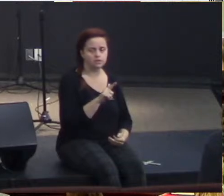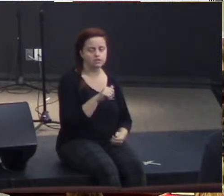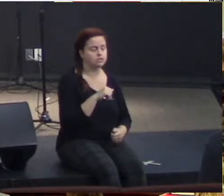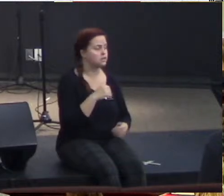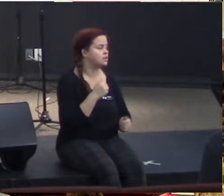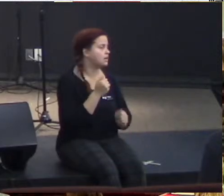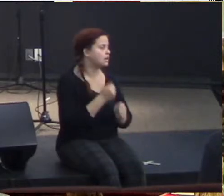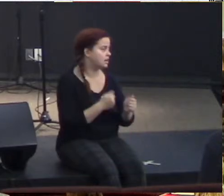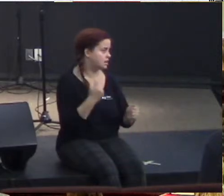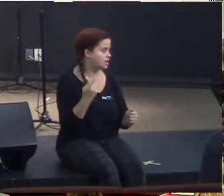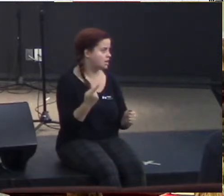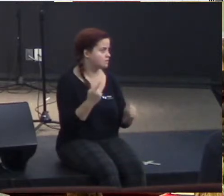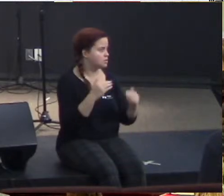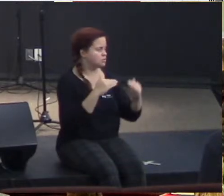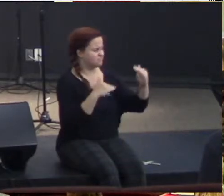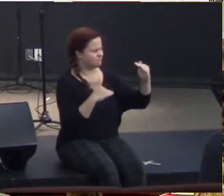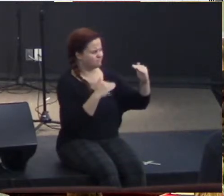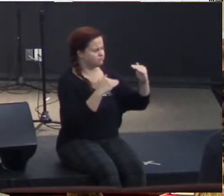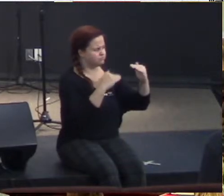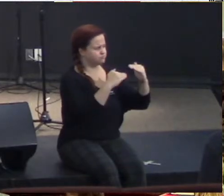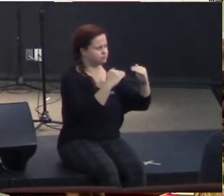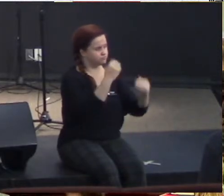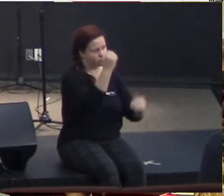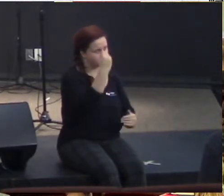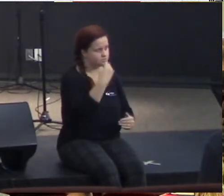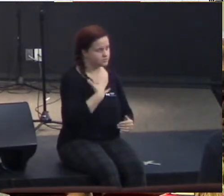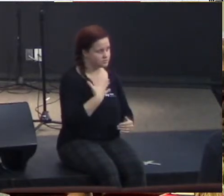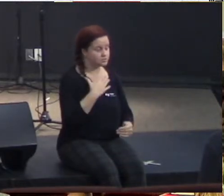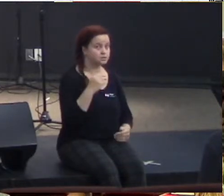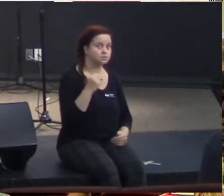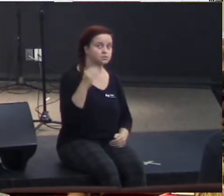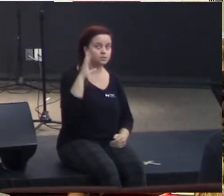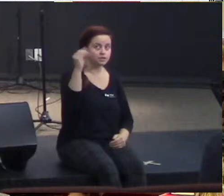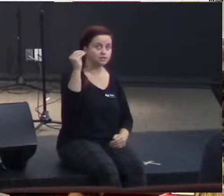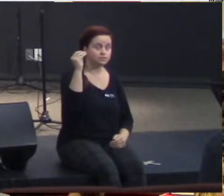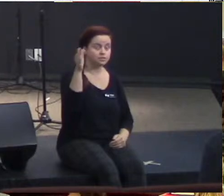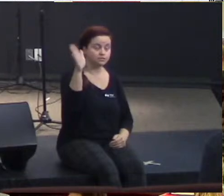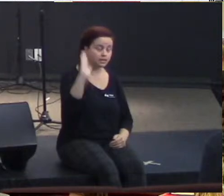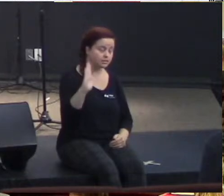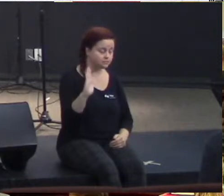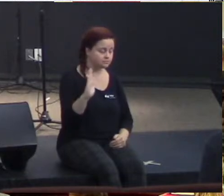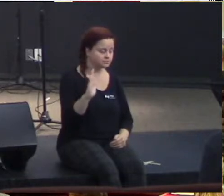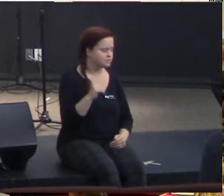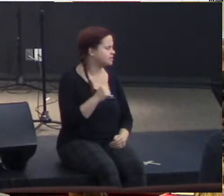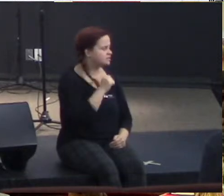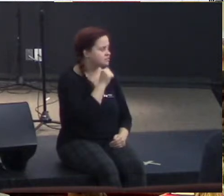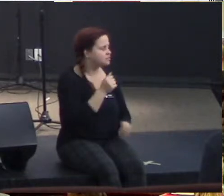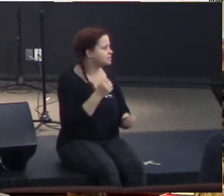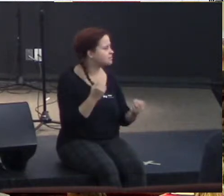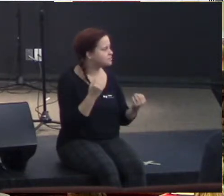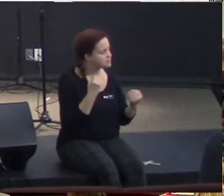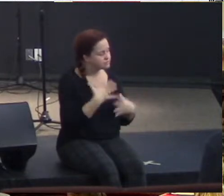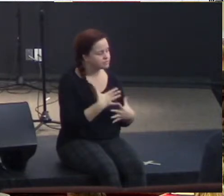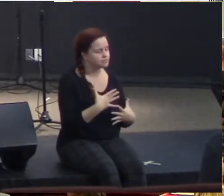God. We're all in the same boat. But don't be afraid, because from now